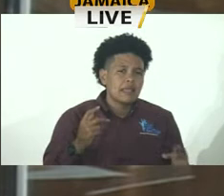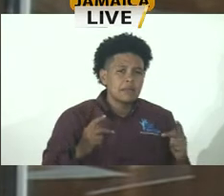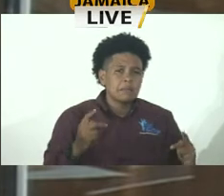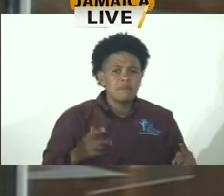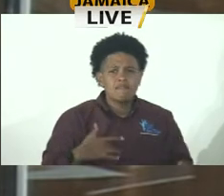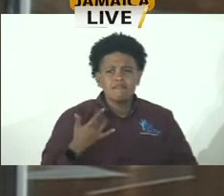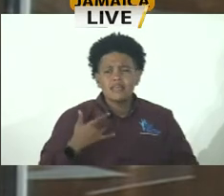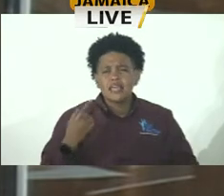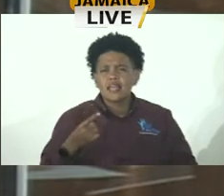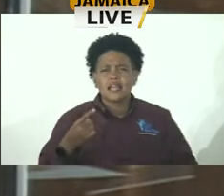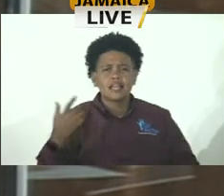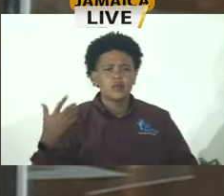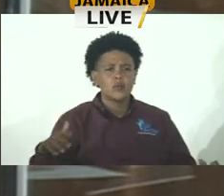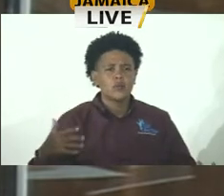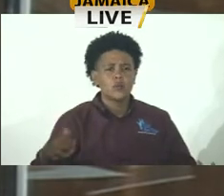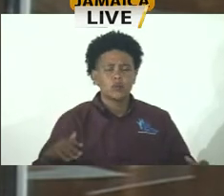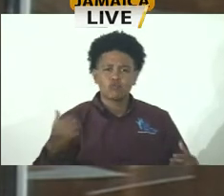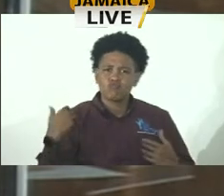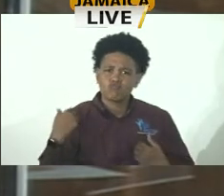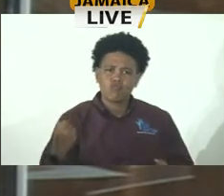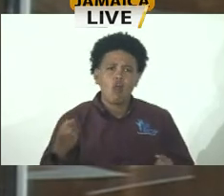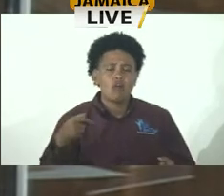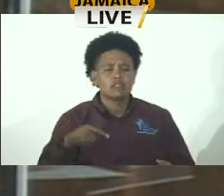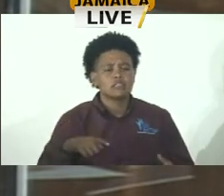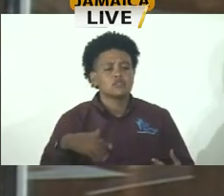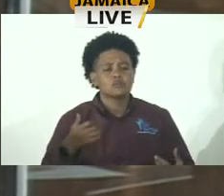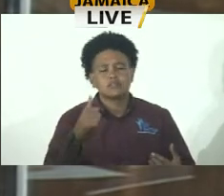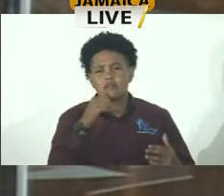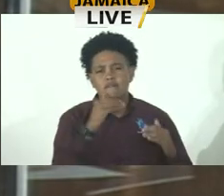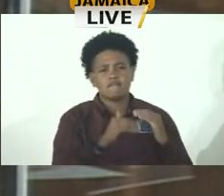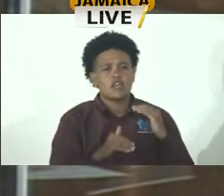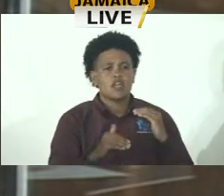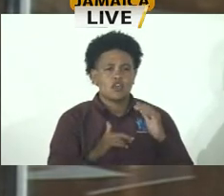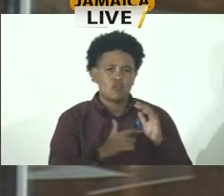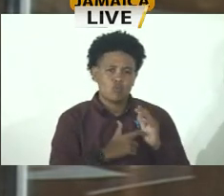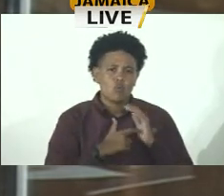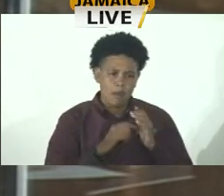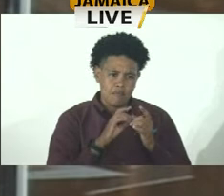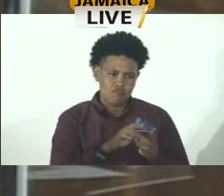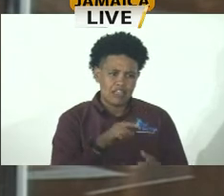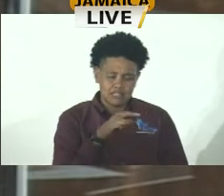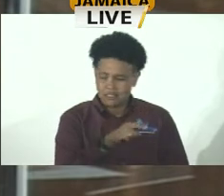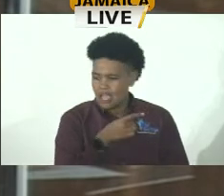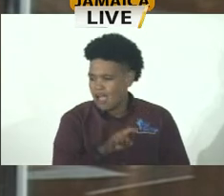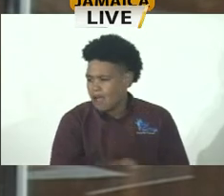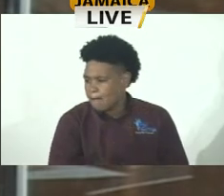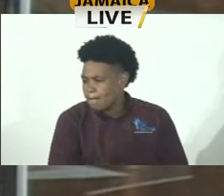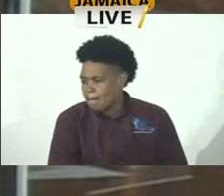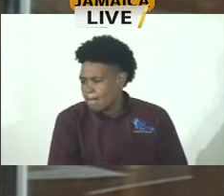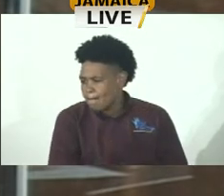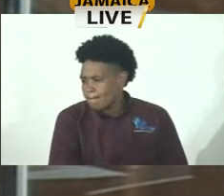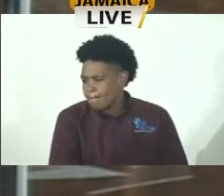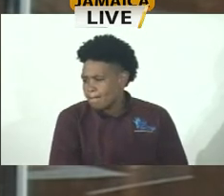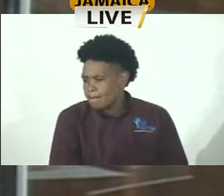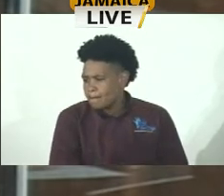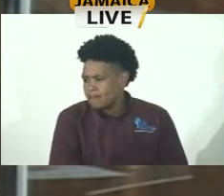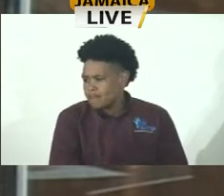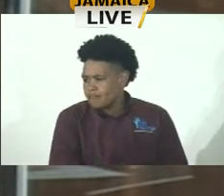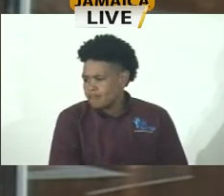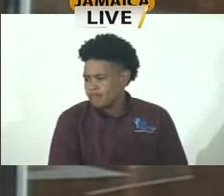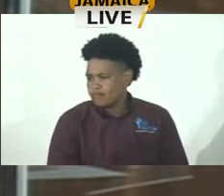extremely strongly that this is a unfair requirement on them the change in the law that we